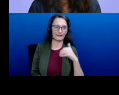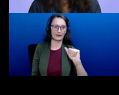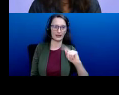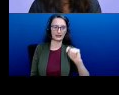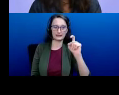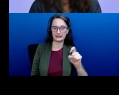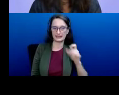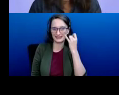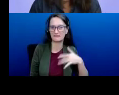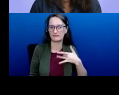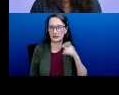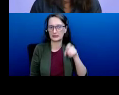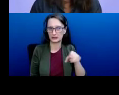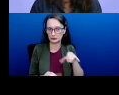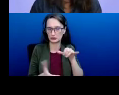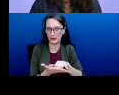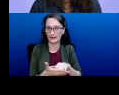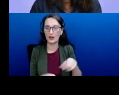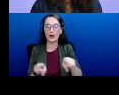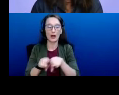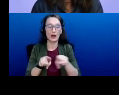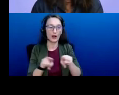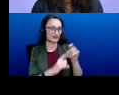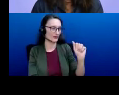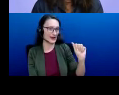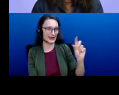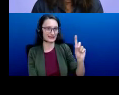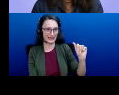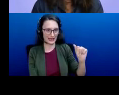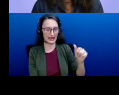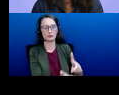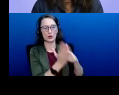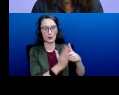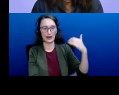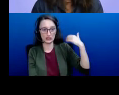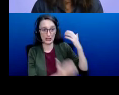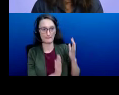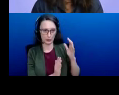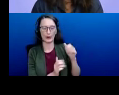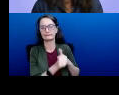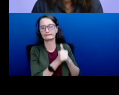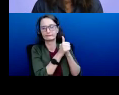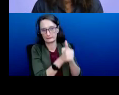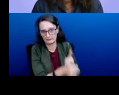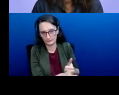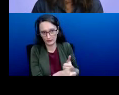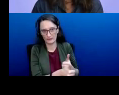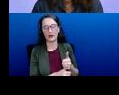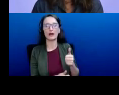There's also employer responsibilities under the ADA information to familiarize yourself with,